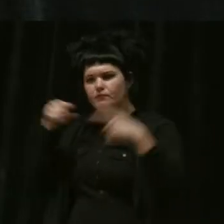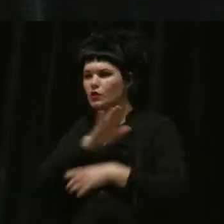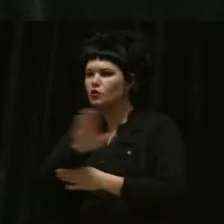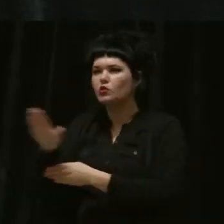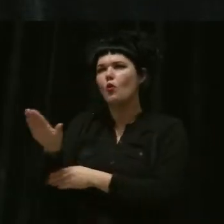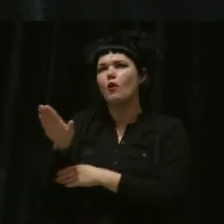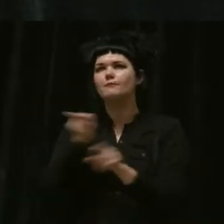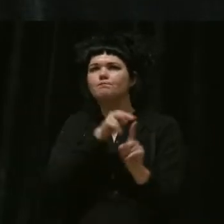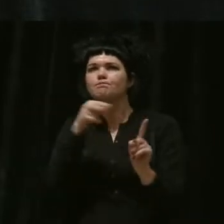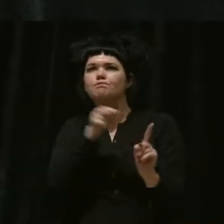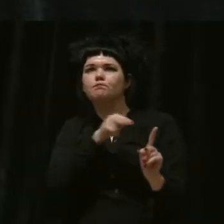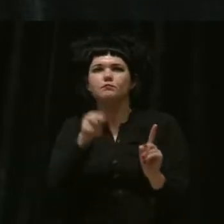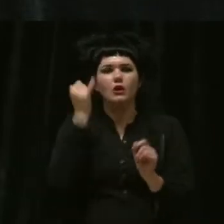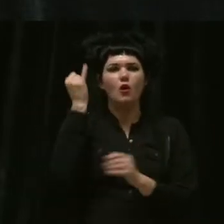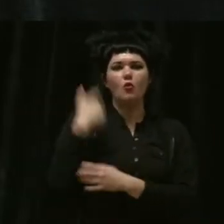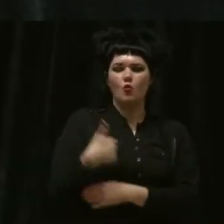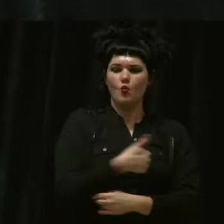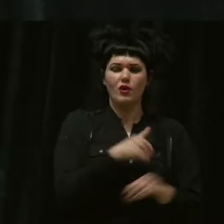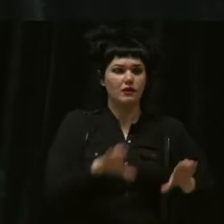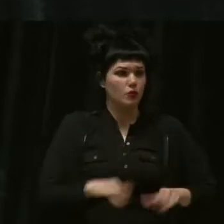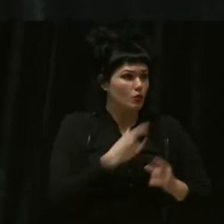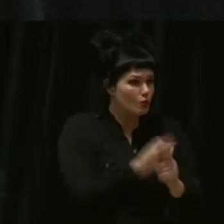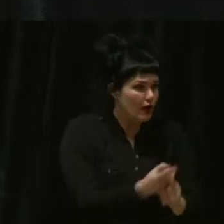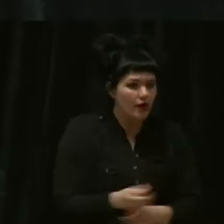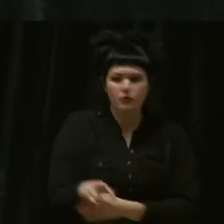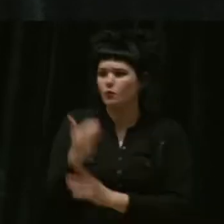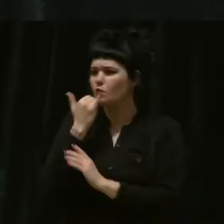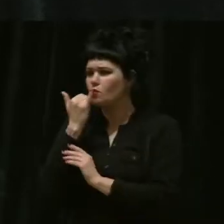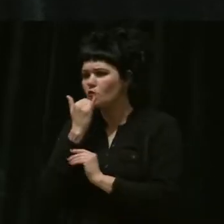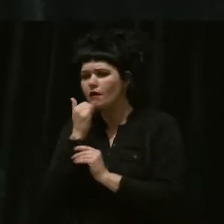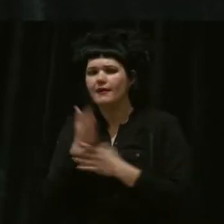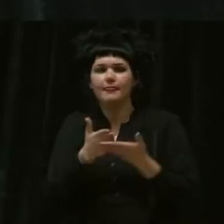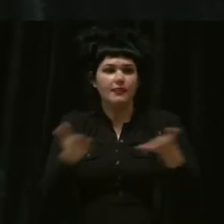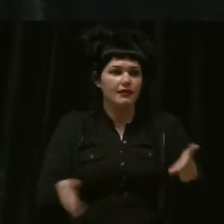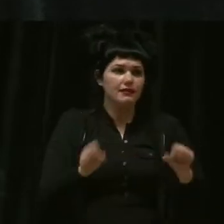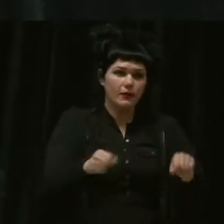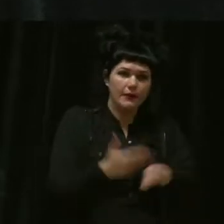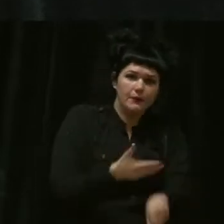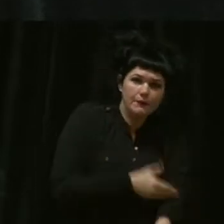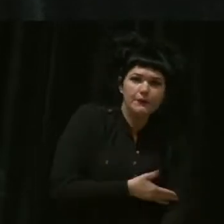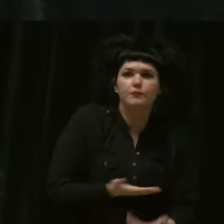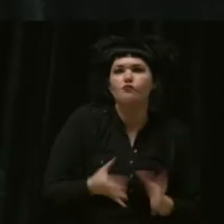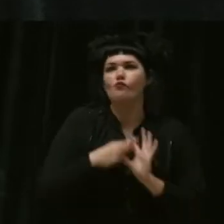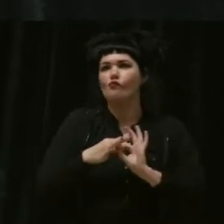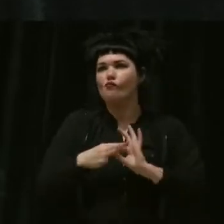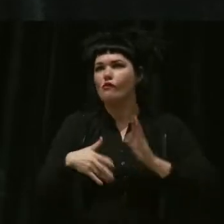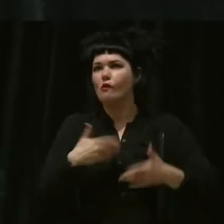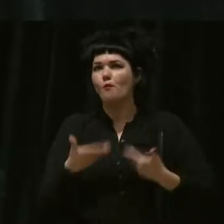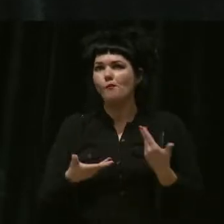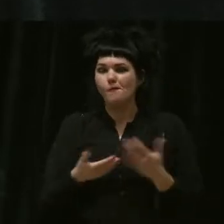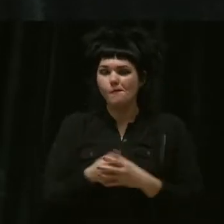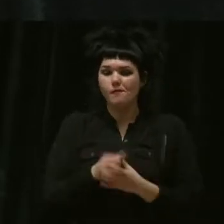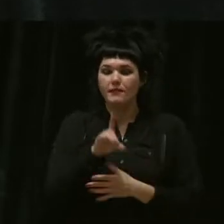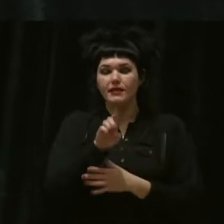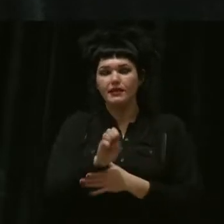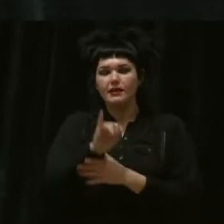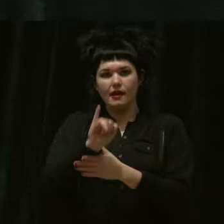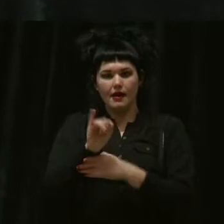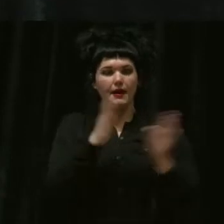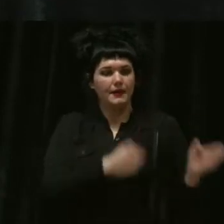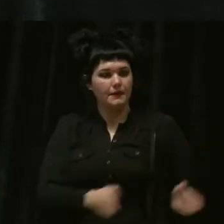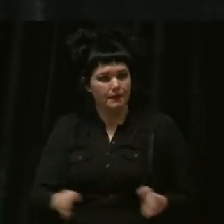of what are we doing right and what are we doing wrong, what are things that we could do better in terms of the DEI